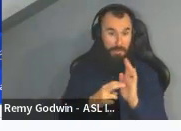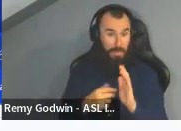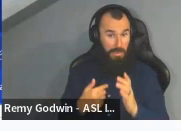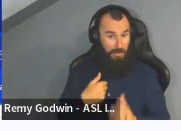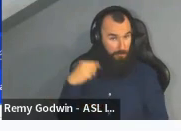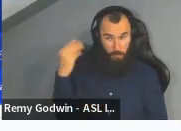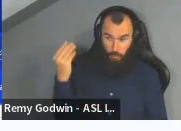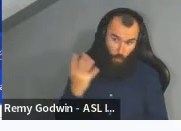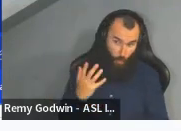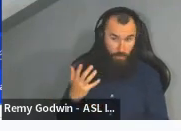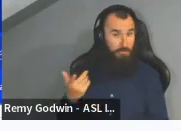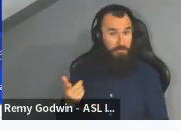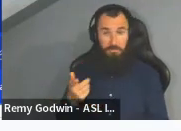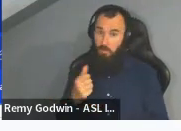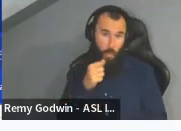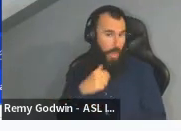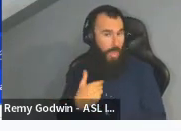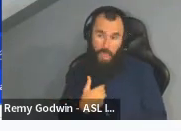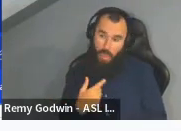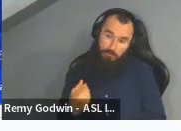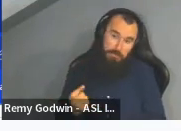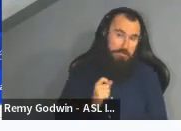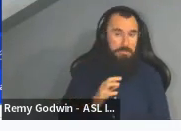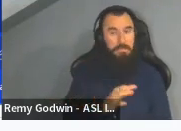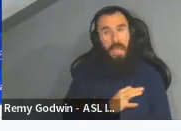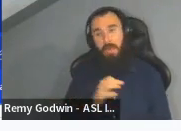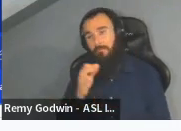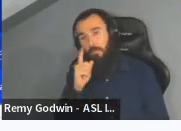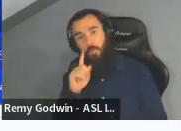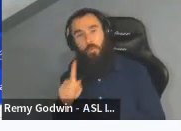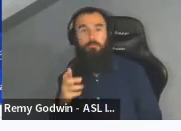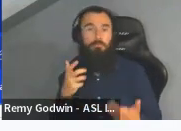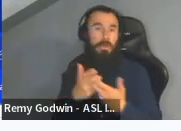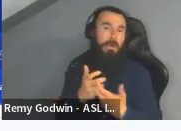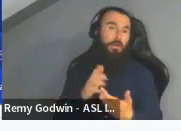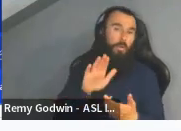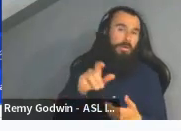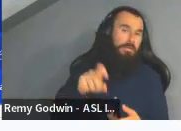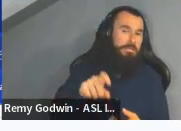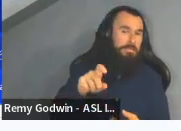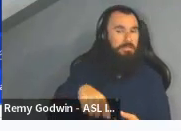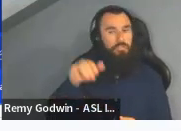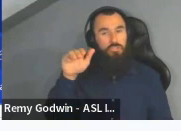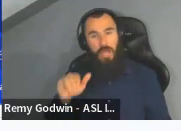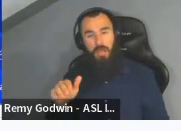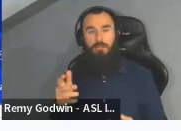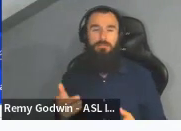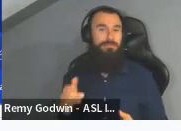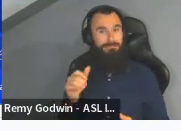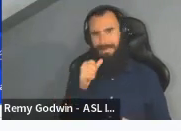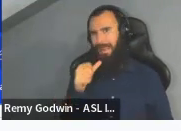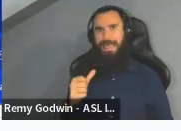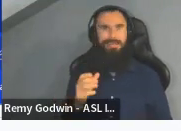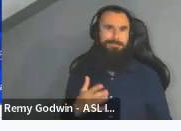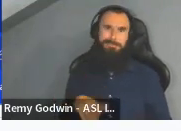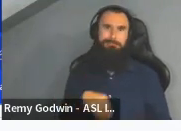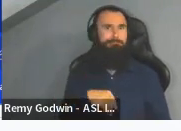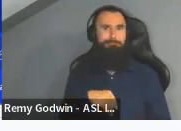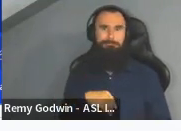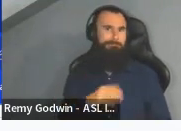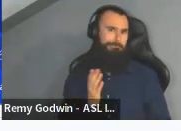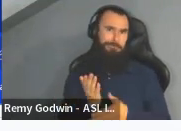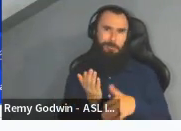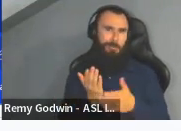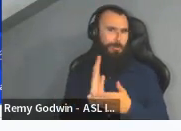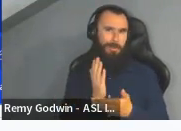the staff to do this service that your child needs. We're just, so that is not okay. So you